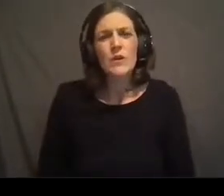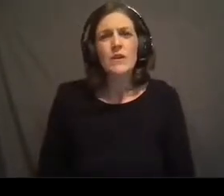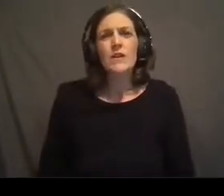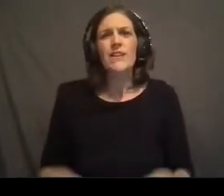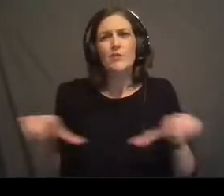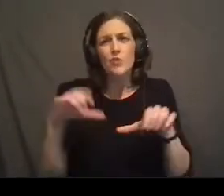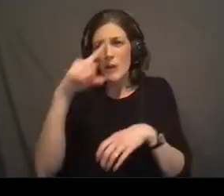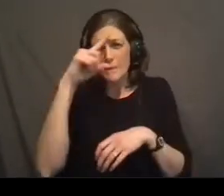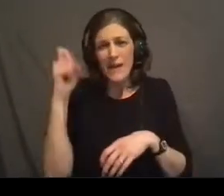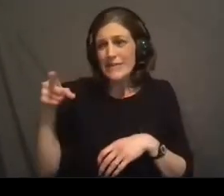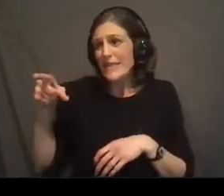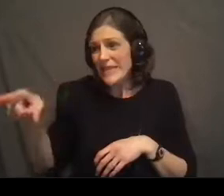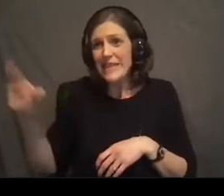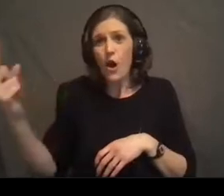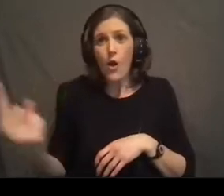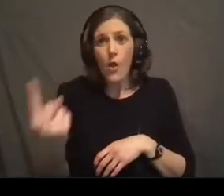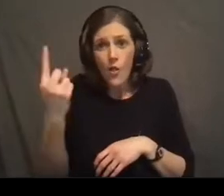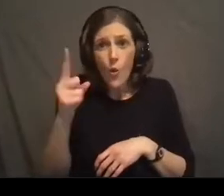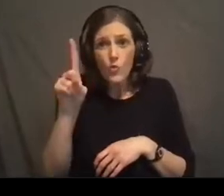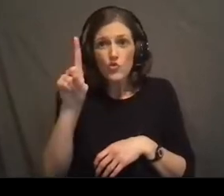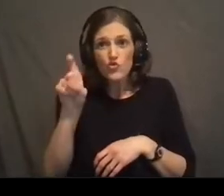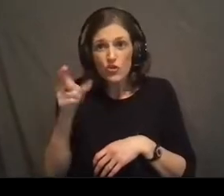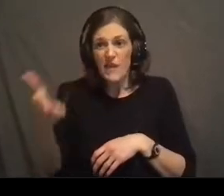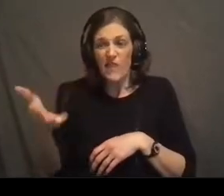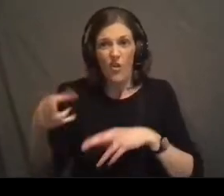He's doing it because he alone should be there.